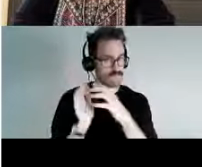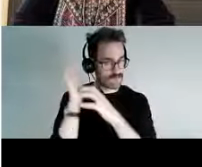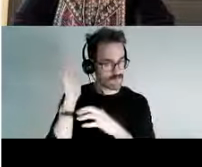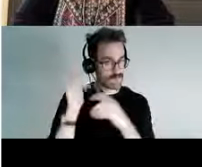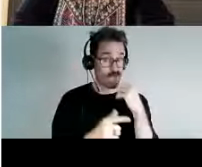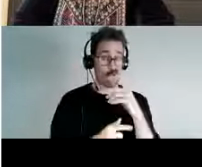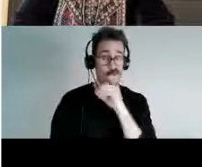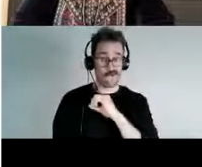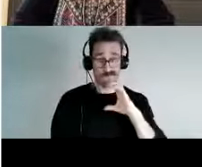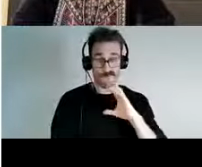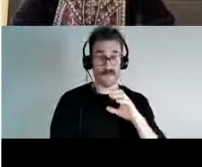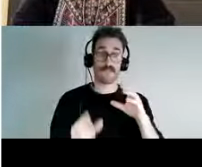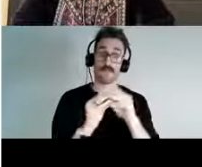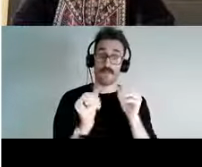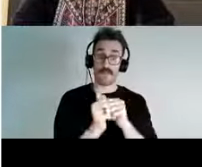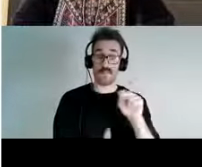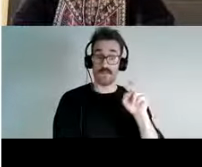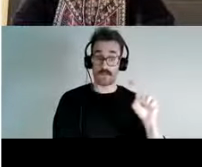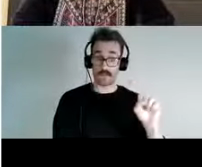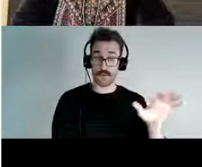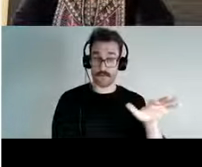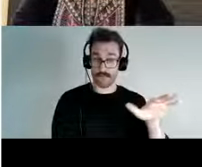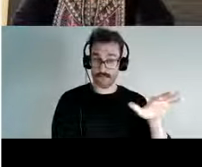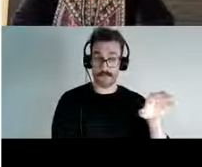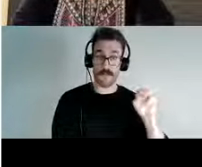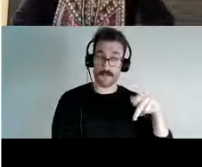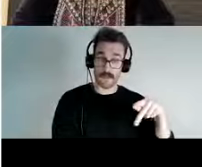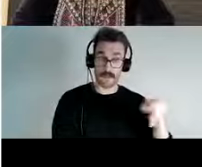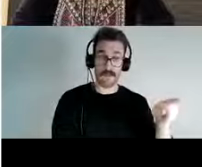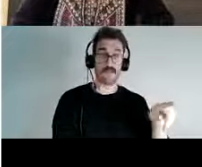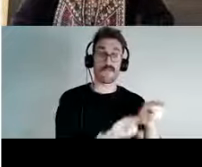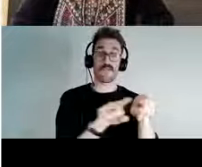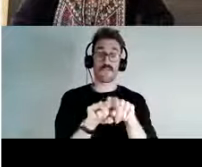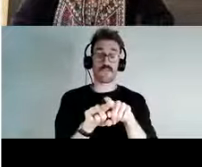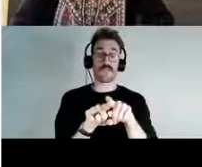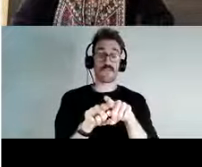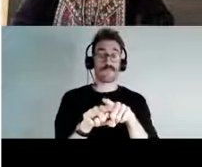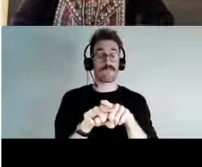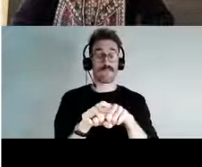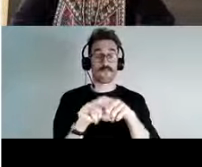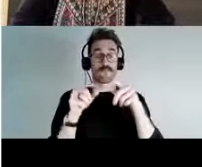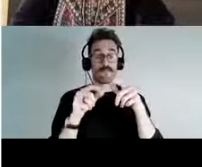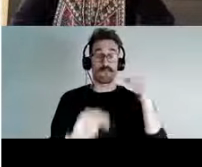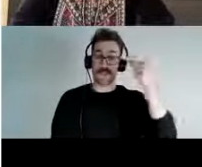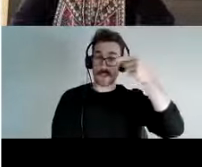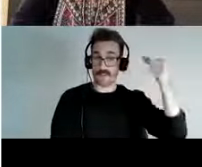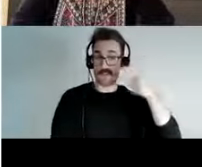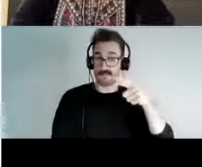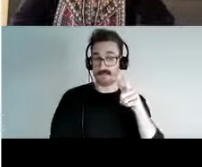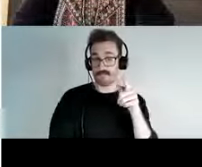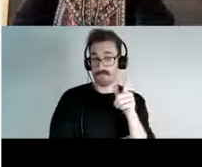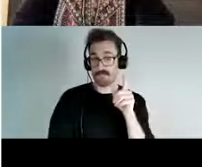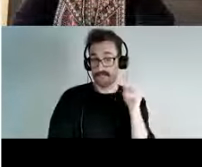Scotia. We also supported the Speech from the Throne announcements on long-term care standards, criminal code changes